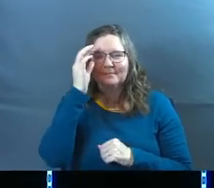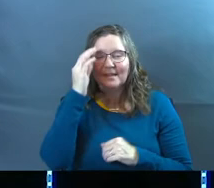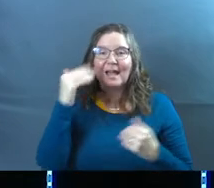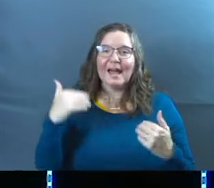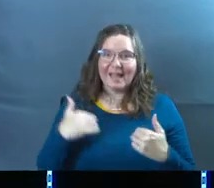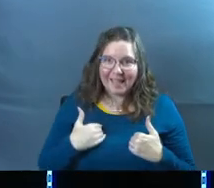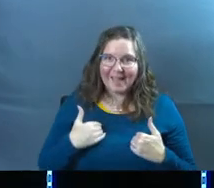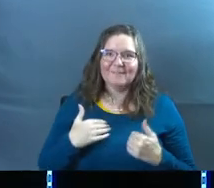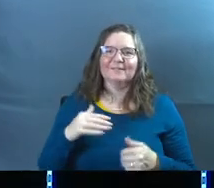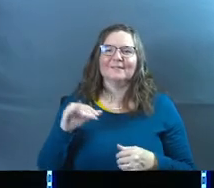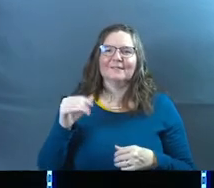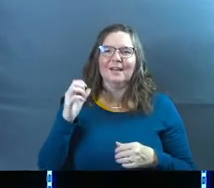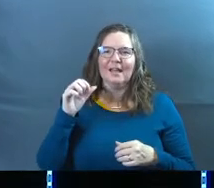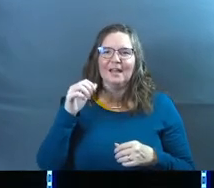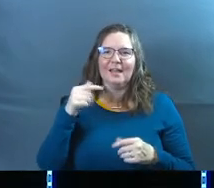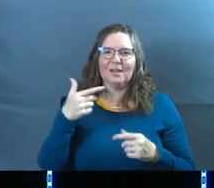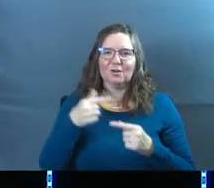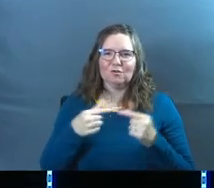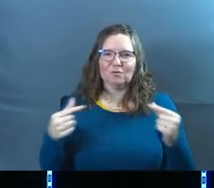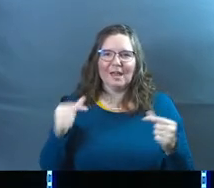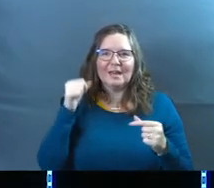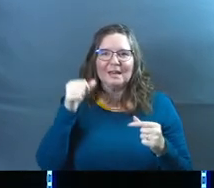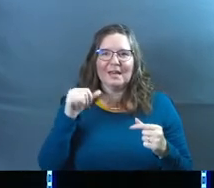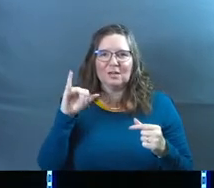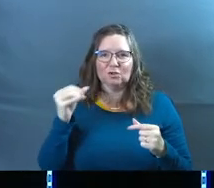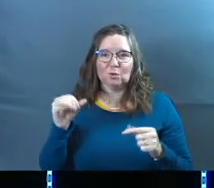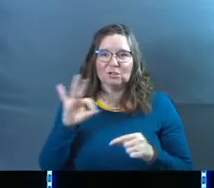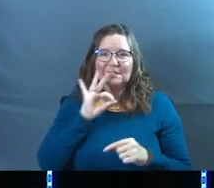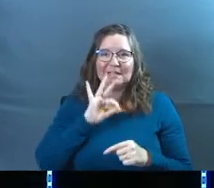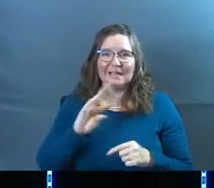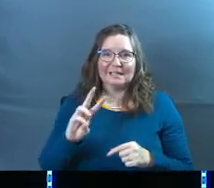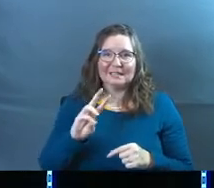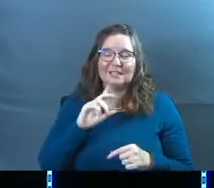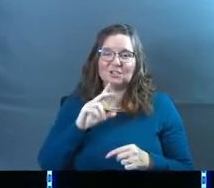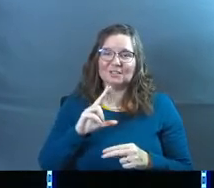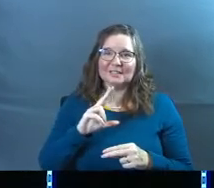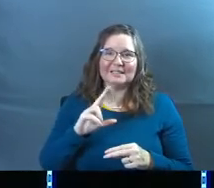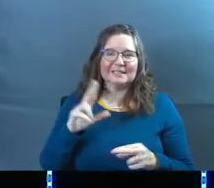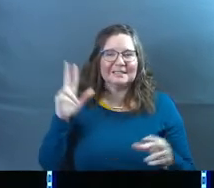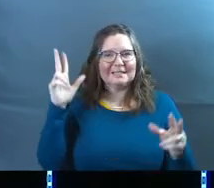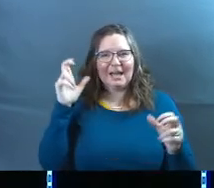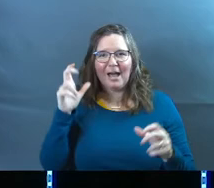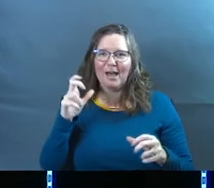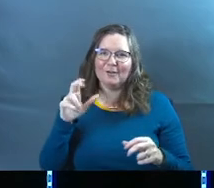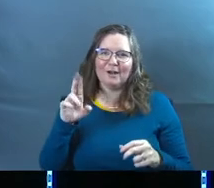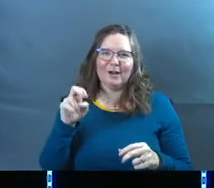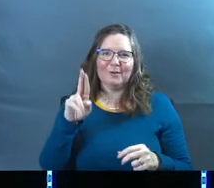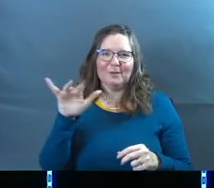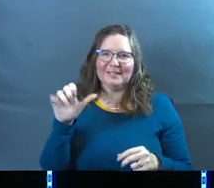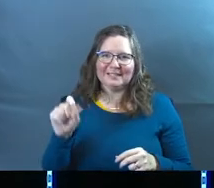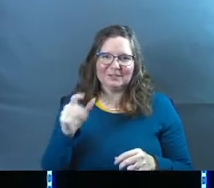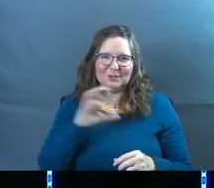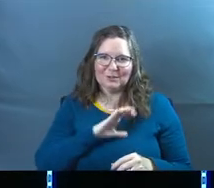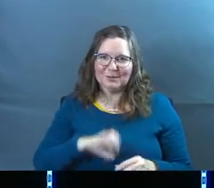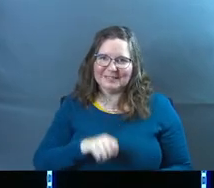I have a great Aunt Jo. Aunt Jo is 96 years old, and she is the honoriest Christian lady you've ever met in your